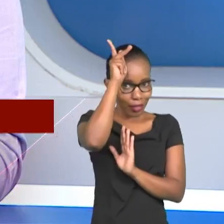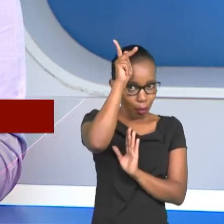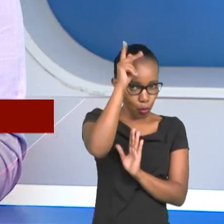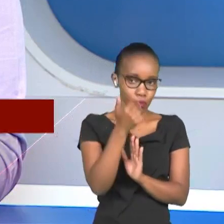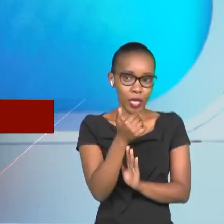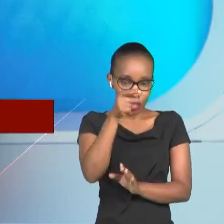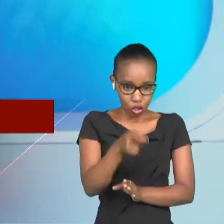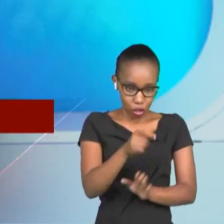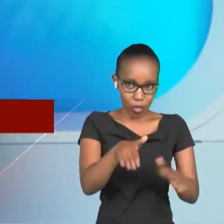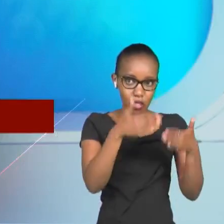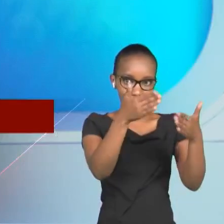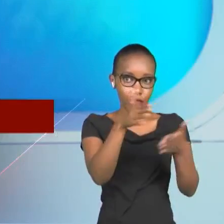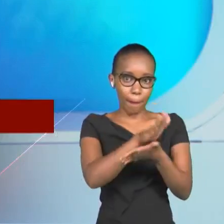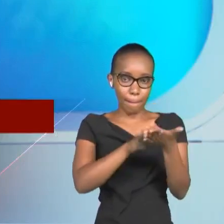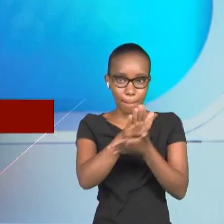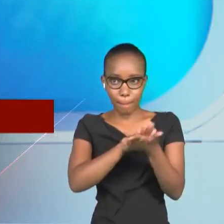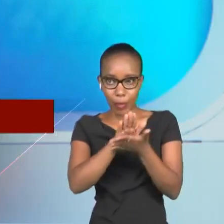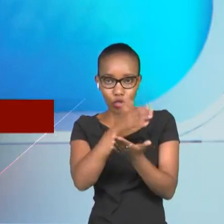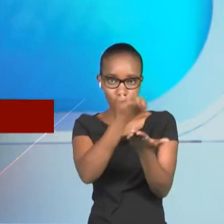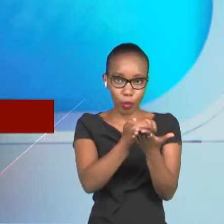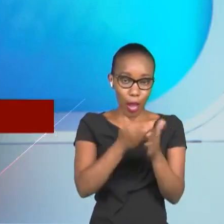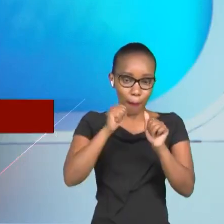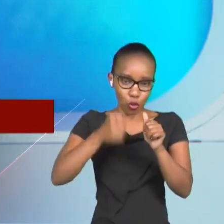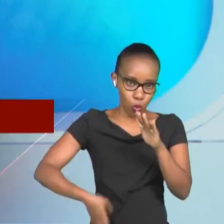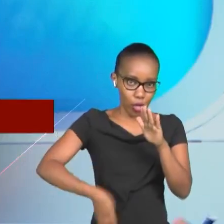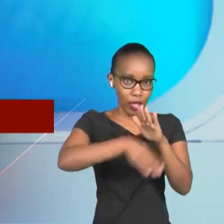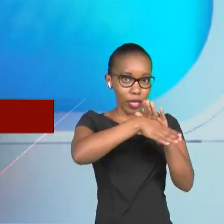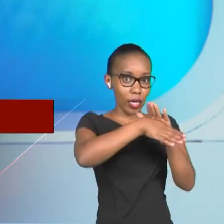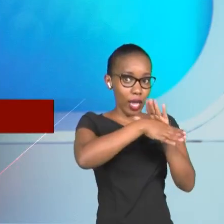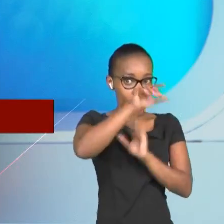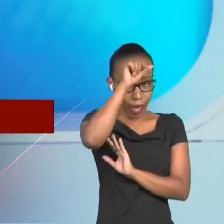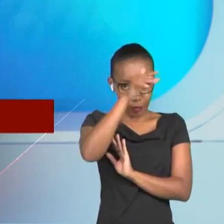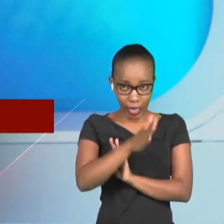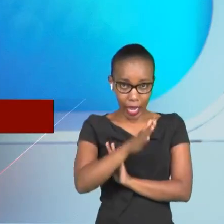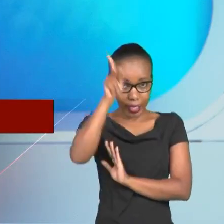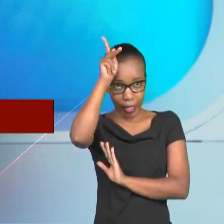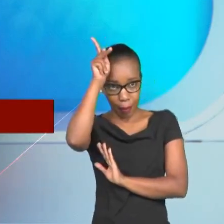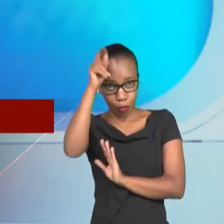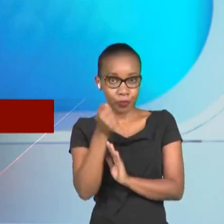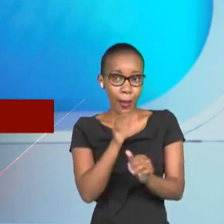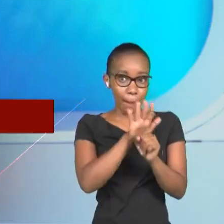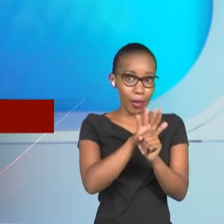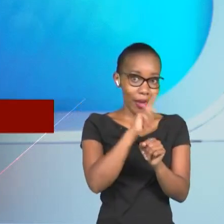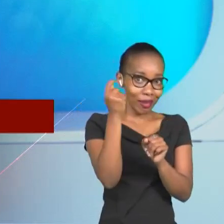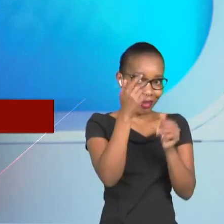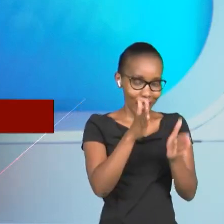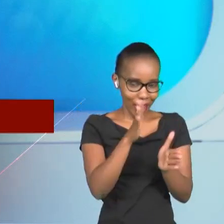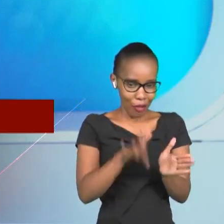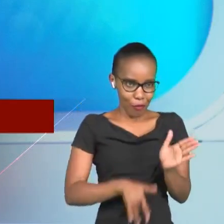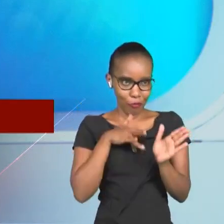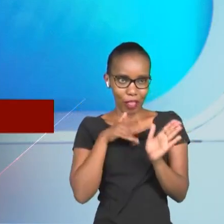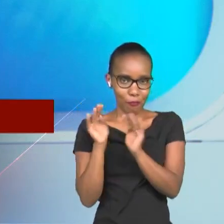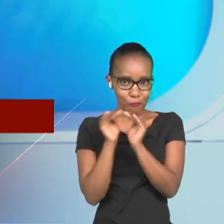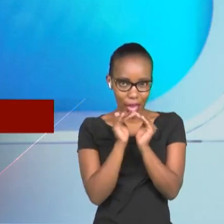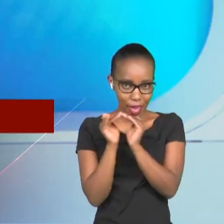a judgment, and based on the allegations, they were able to impeach him, and Waitito is out, which a lot of Kenyans also thought was fair. You know,